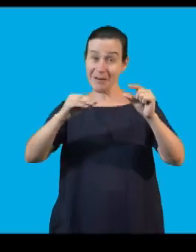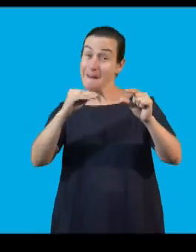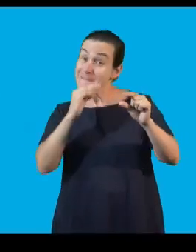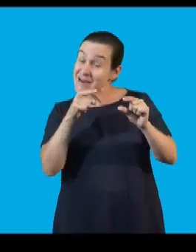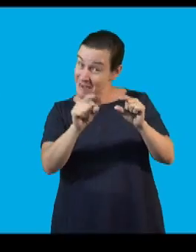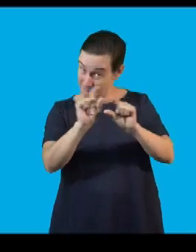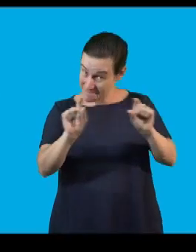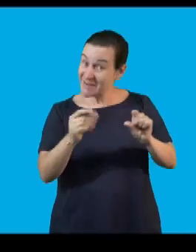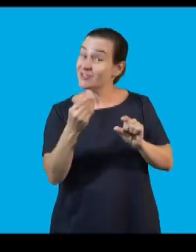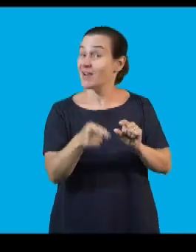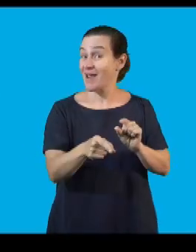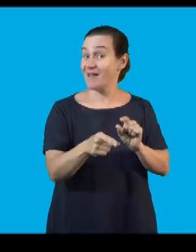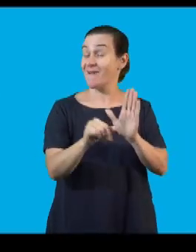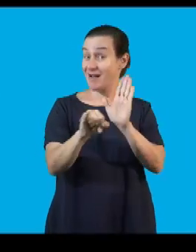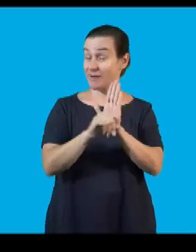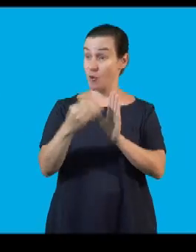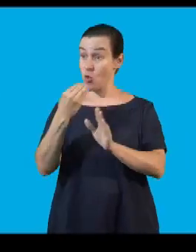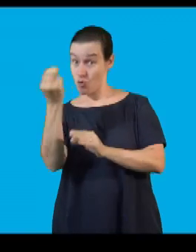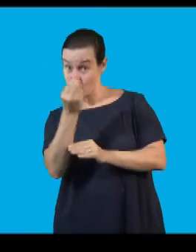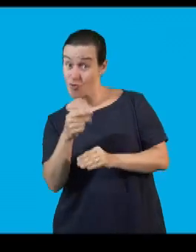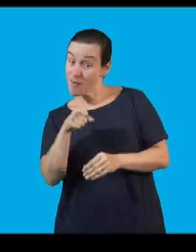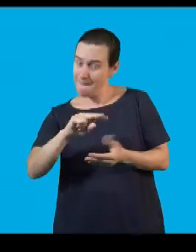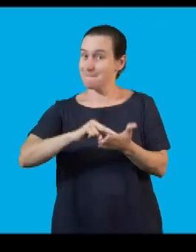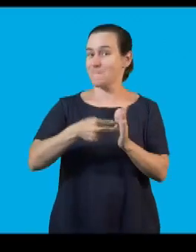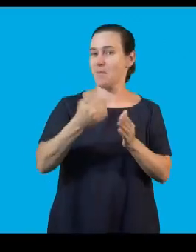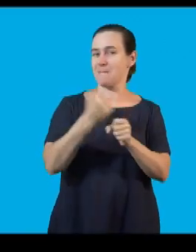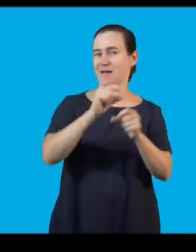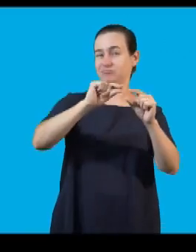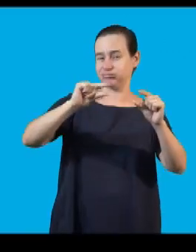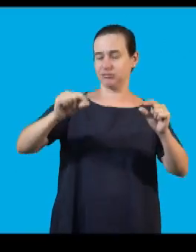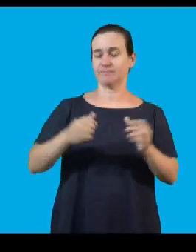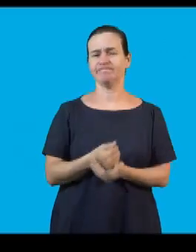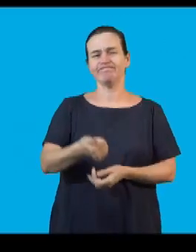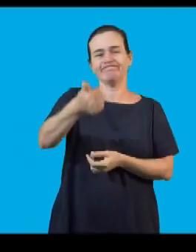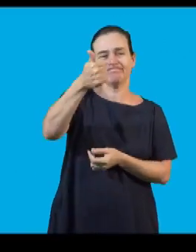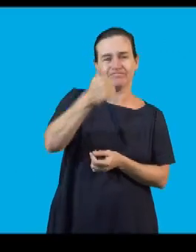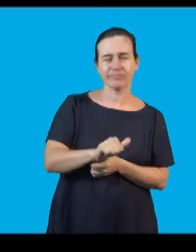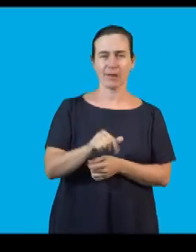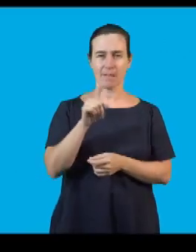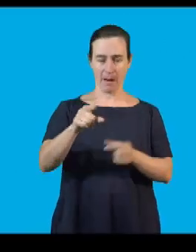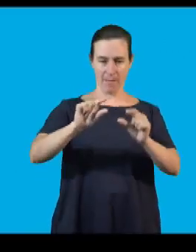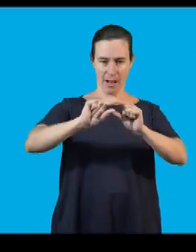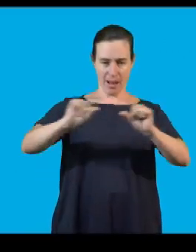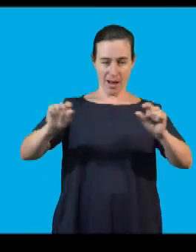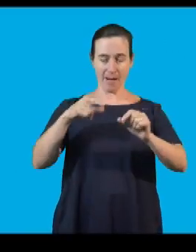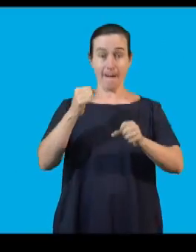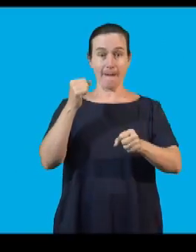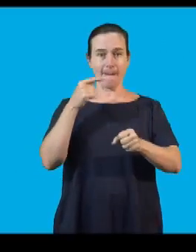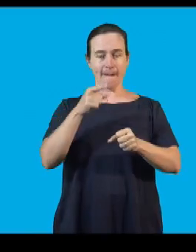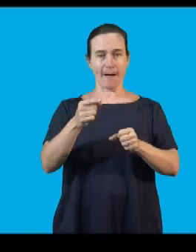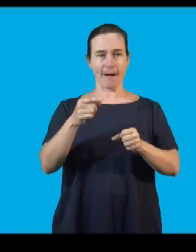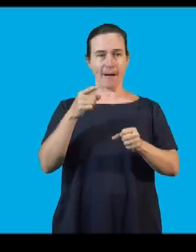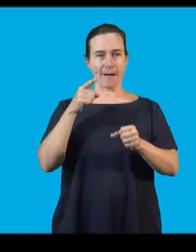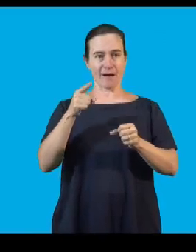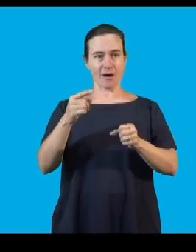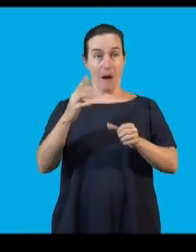a particular message that the cartoonist wants to convey. Please look at the punchline, all right? Your punchline is the build-up of